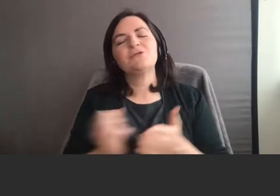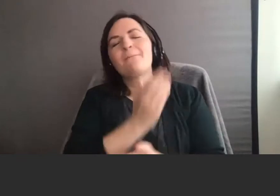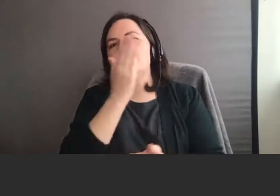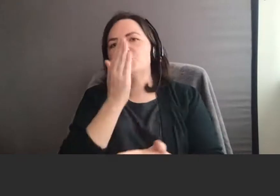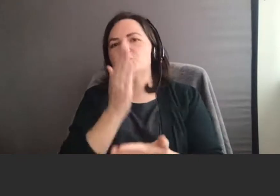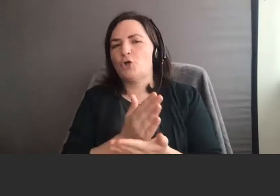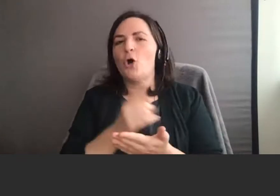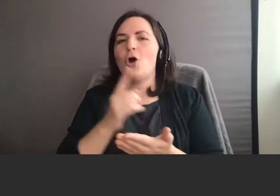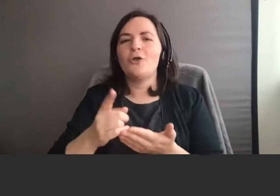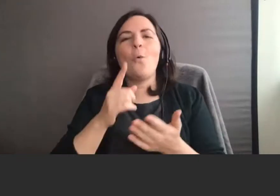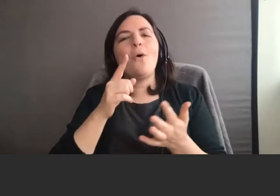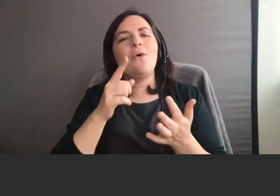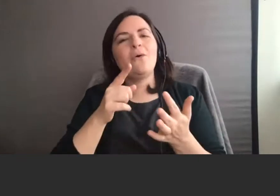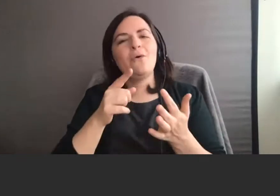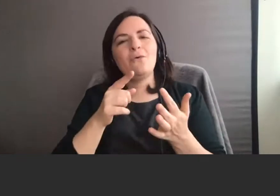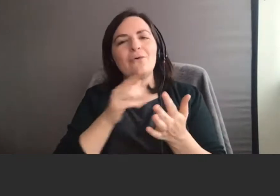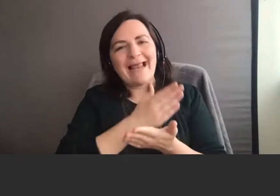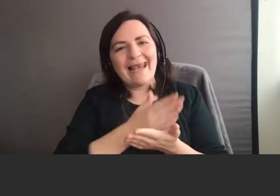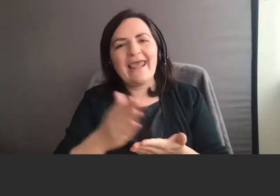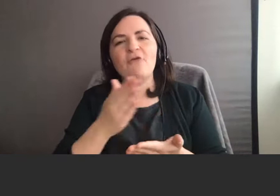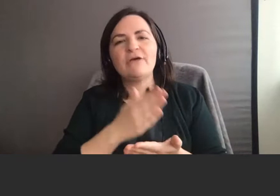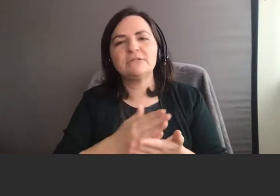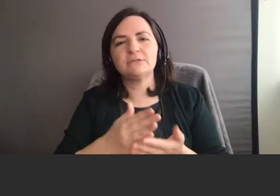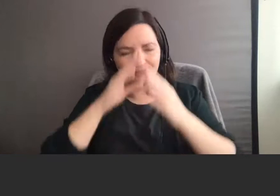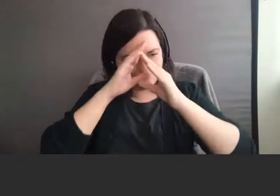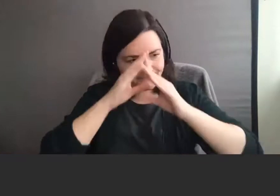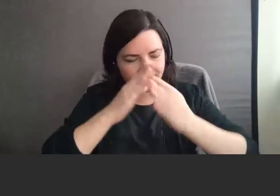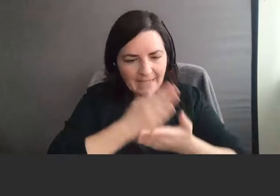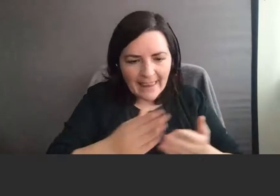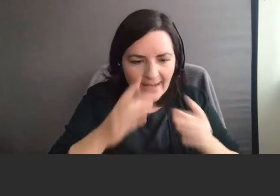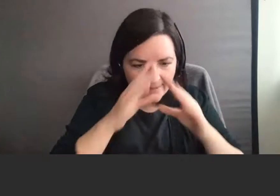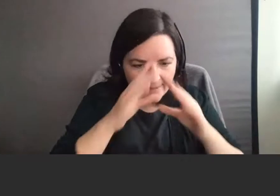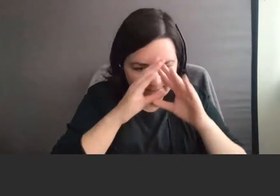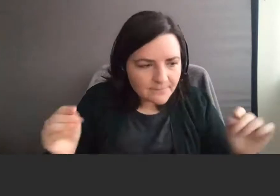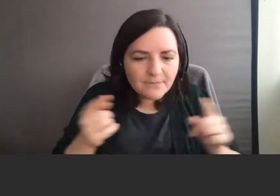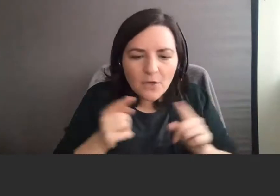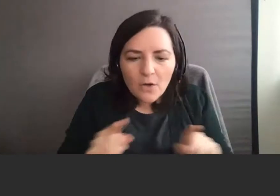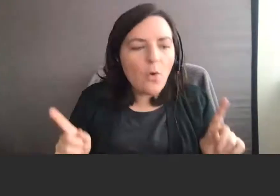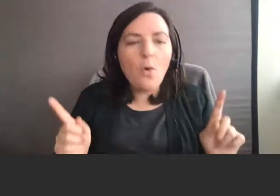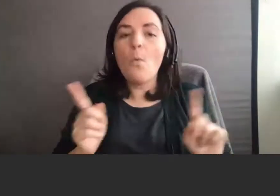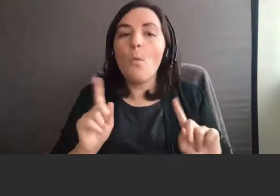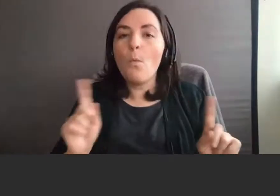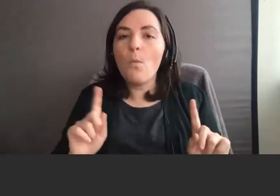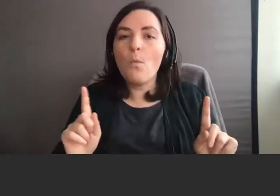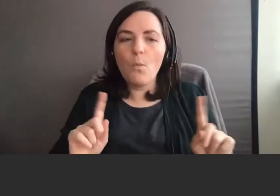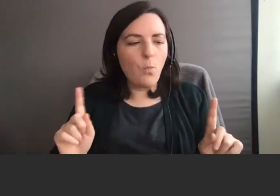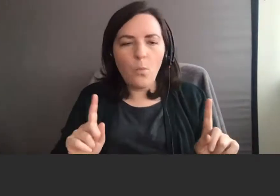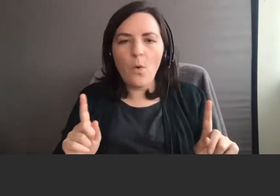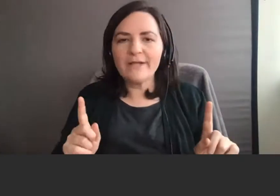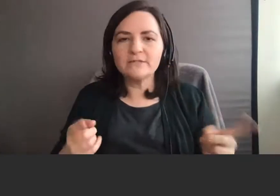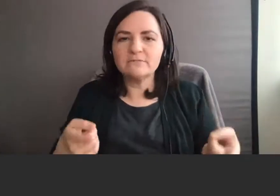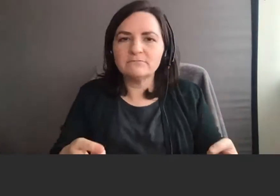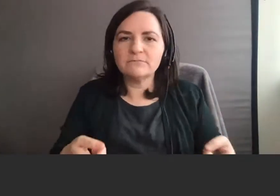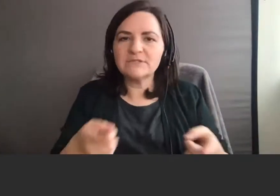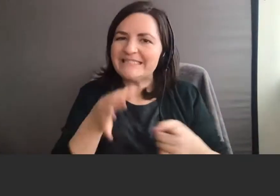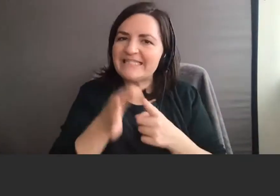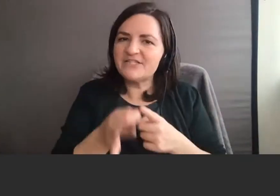been clear with them about the purposes of the interview and that you have got their